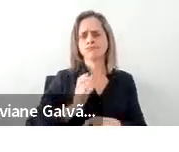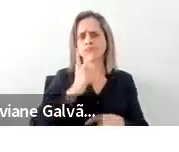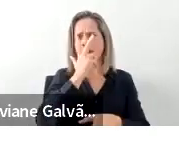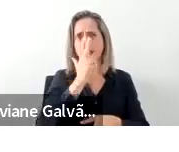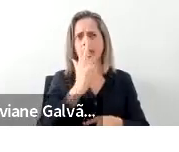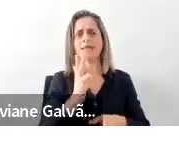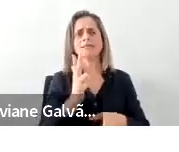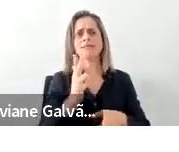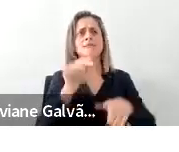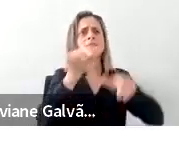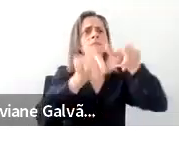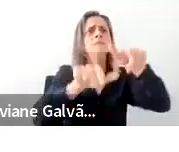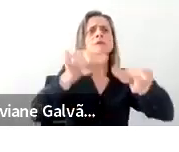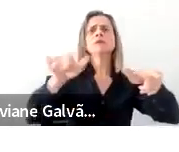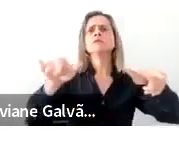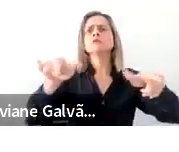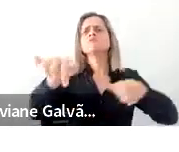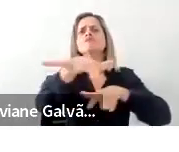and therefore also